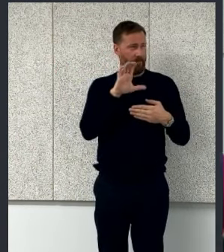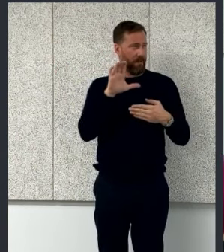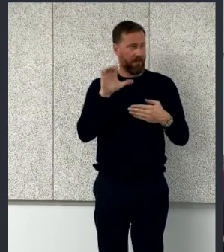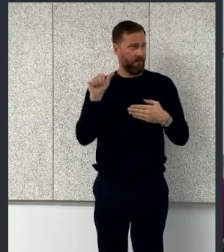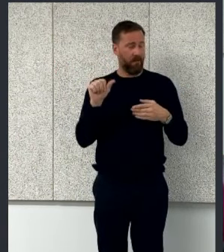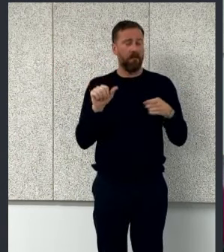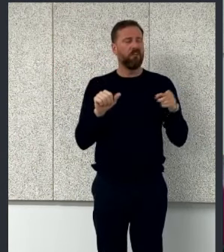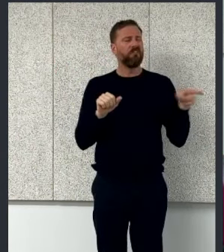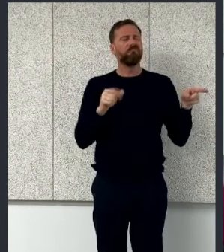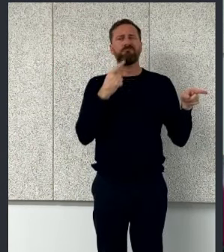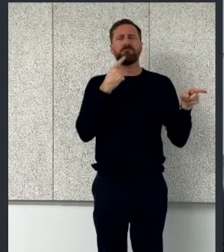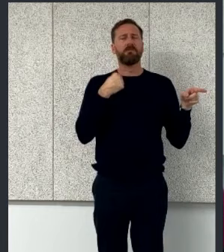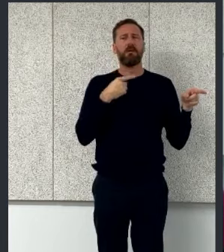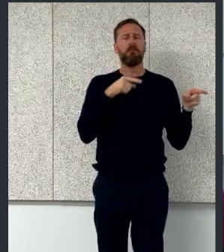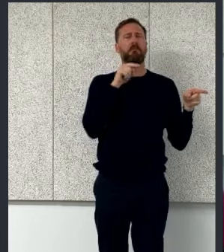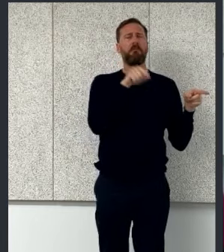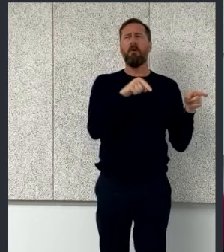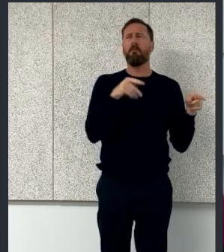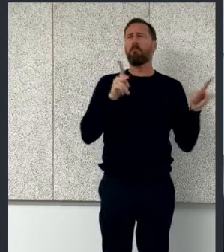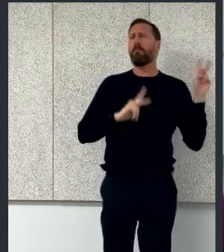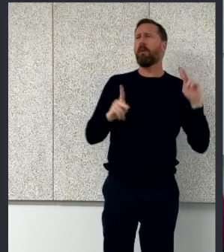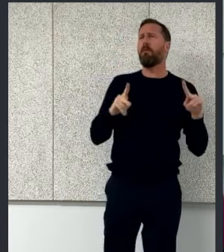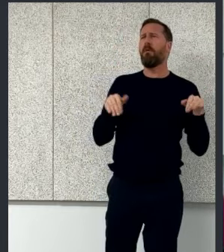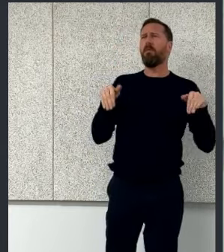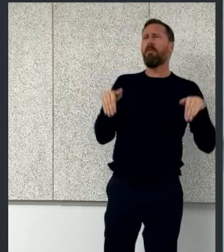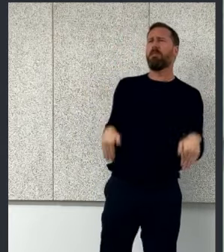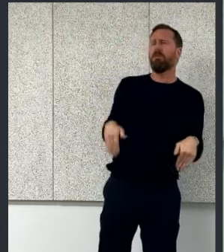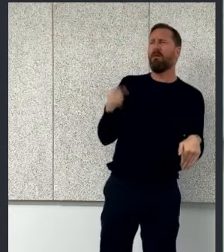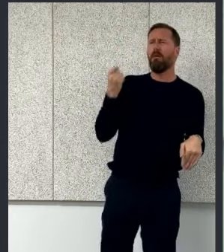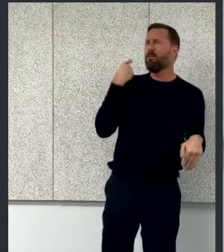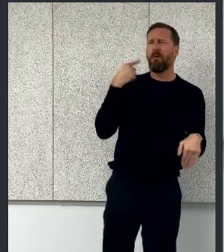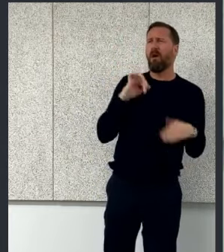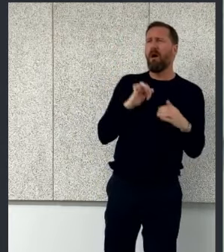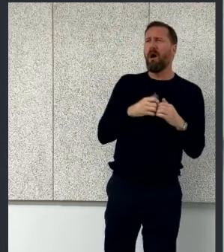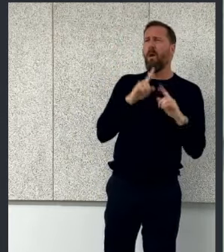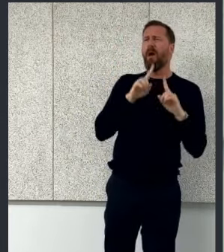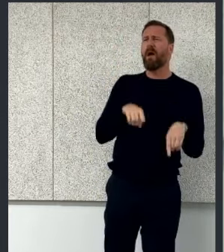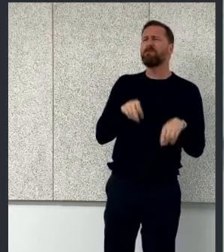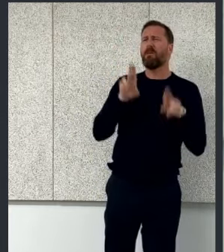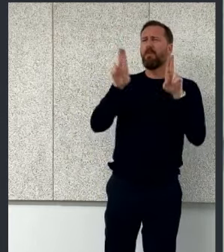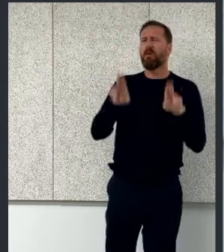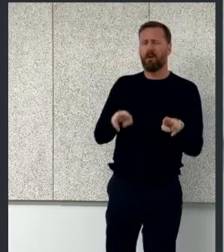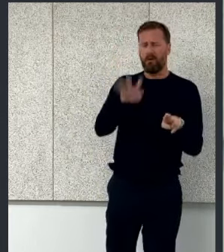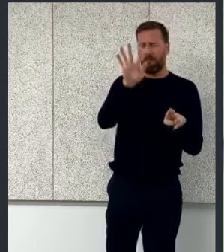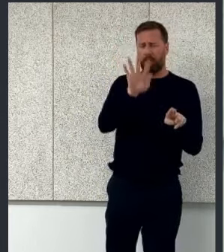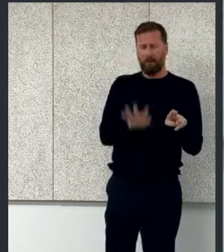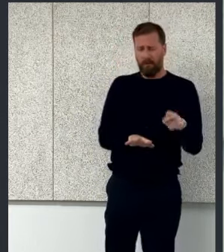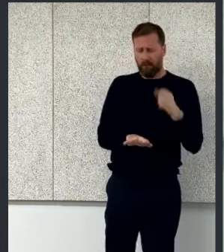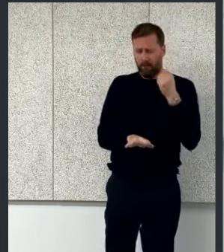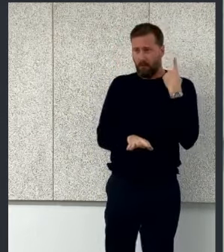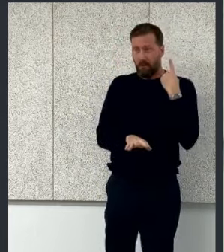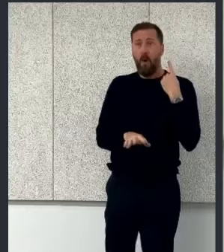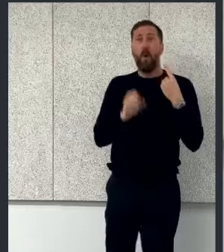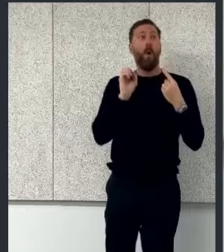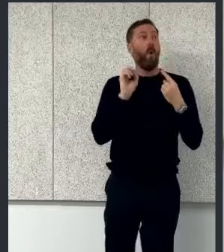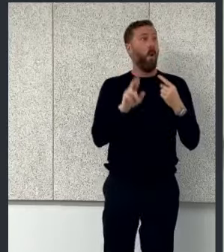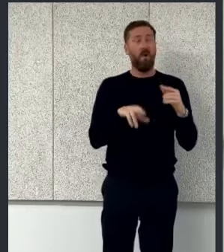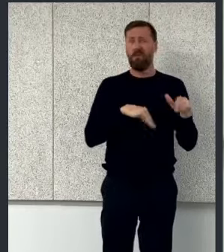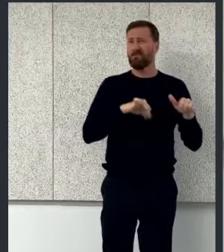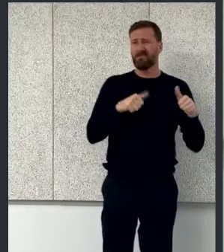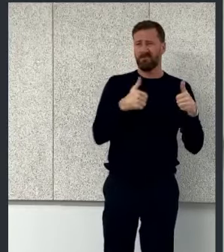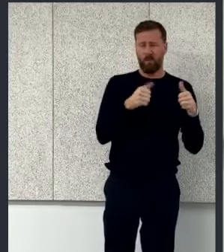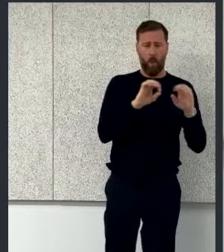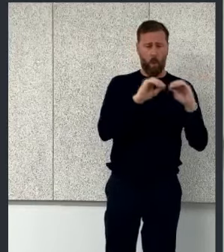how to answer the questions, or I think especially around issues or challenges that organizations are